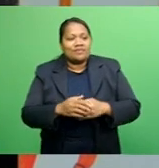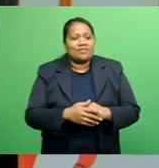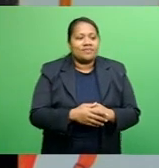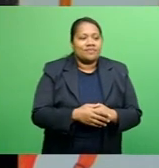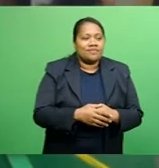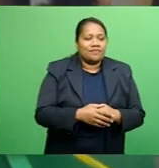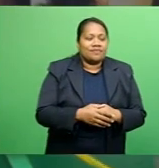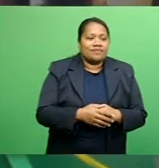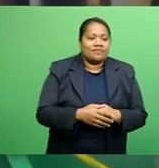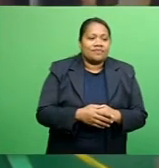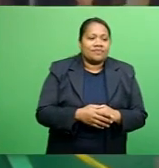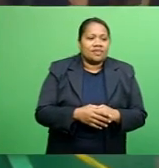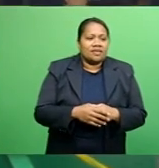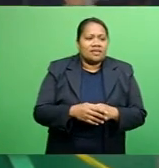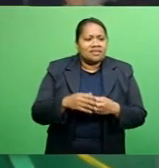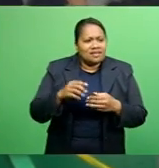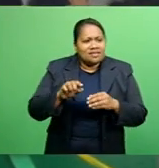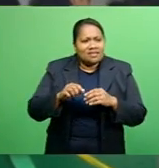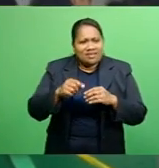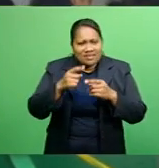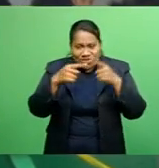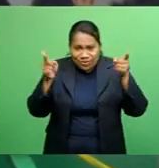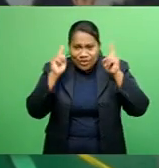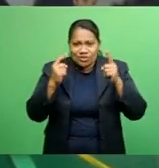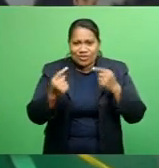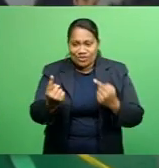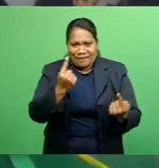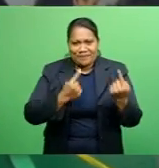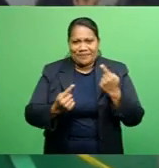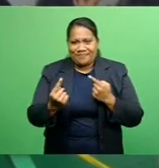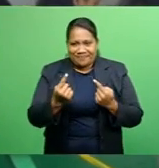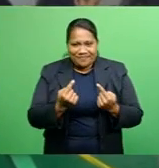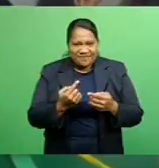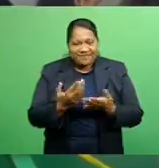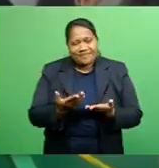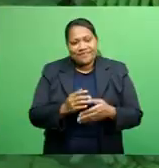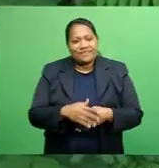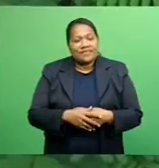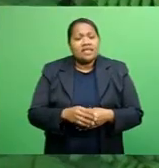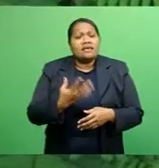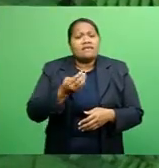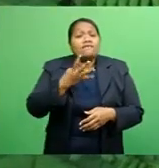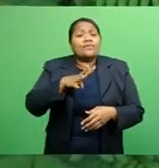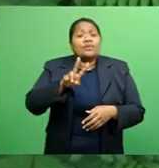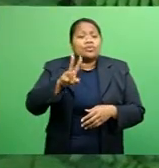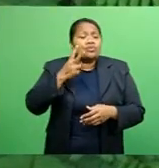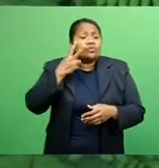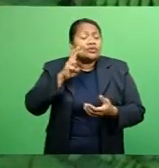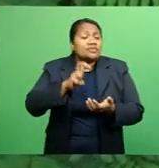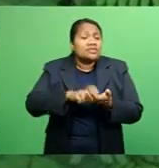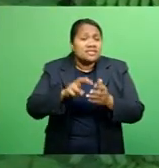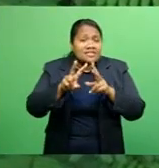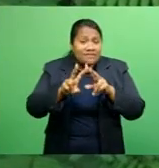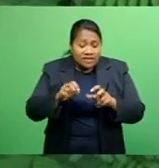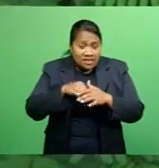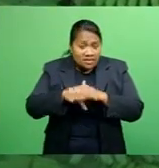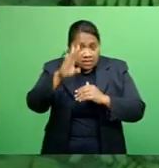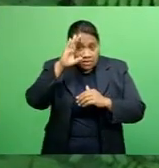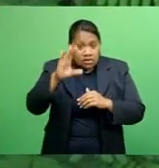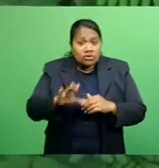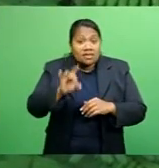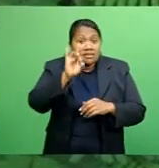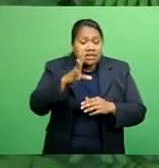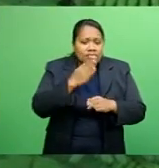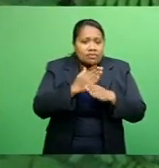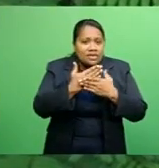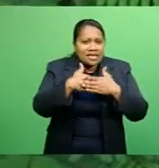They're coming out as graduates and we're helping them become surveyors. There are 42 registered surveyors in the country with 10 working for 11